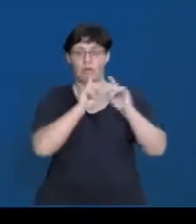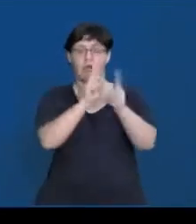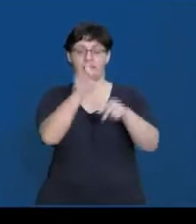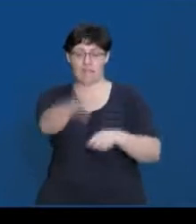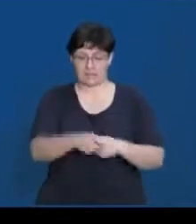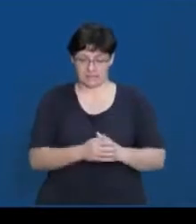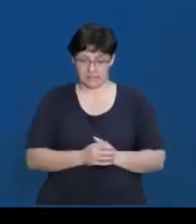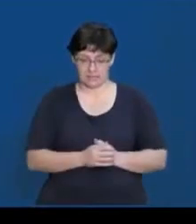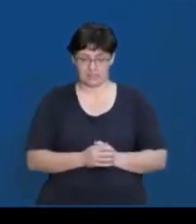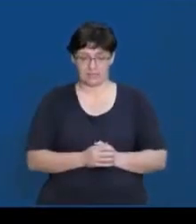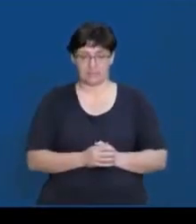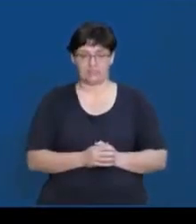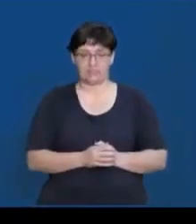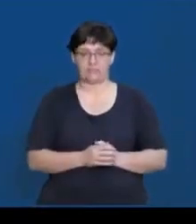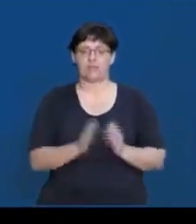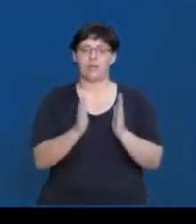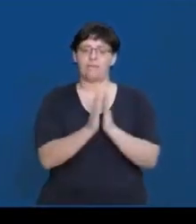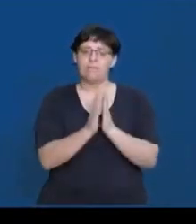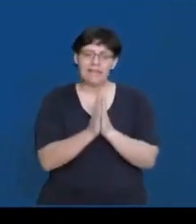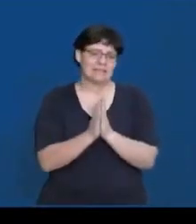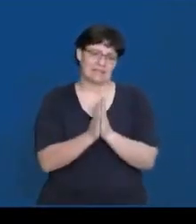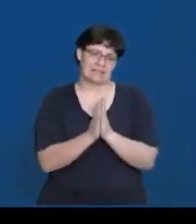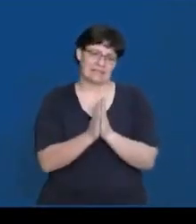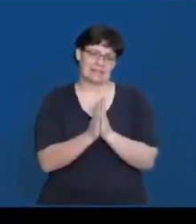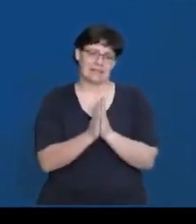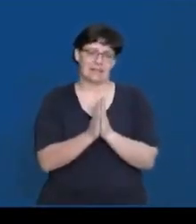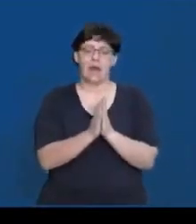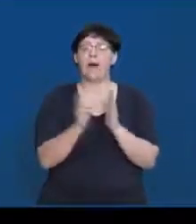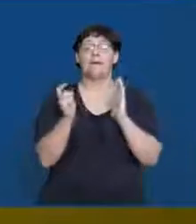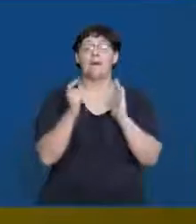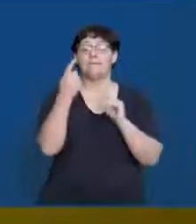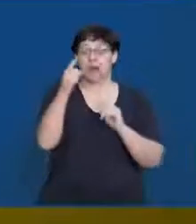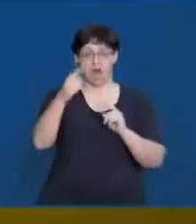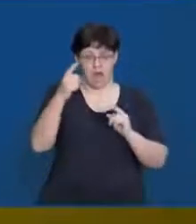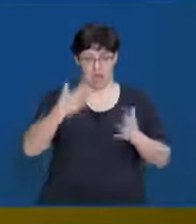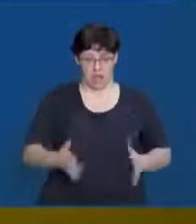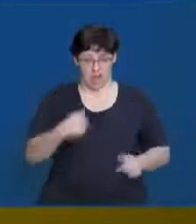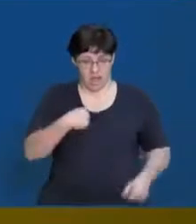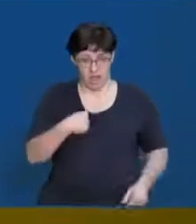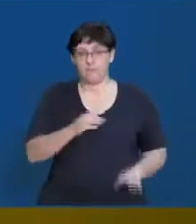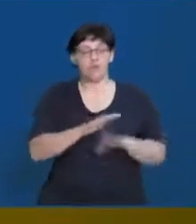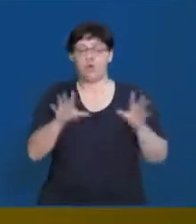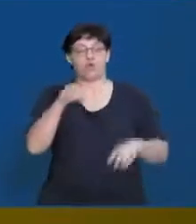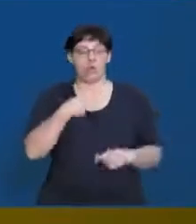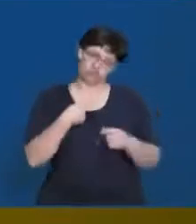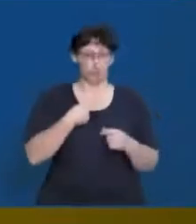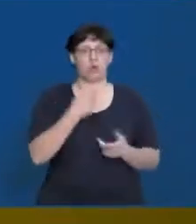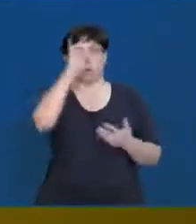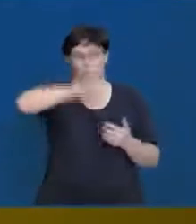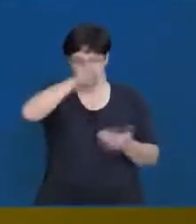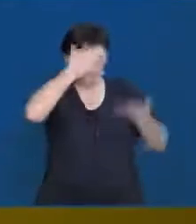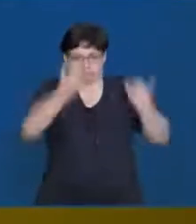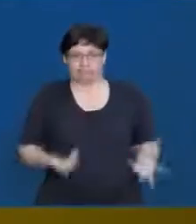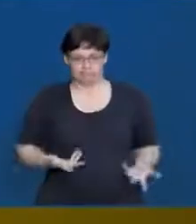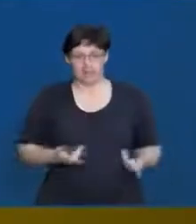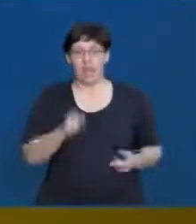to answer there out of the 3 that are given. Please note, the marker is not allowed to choose a